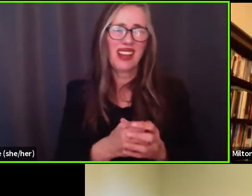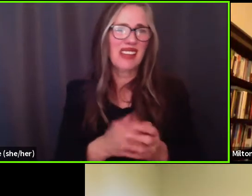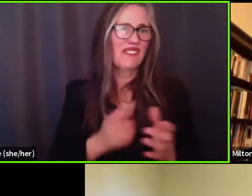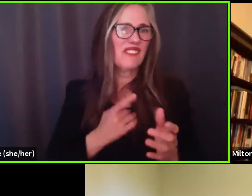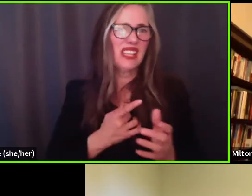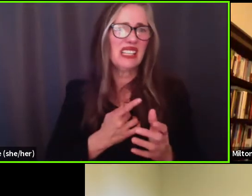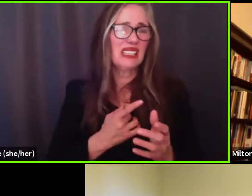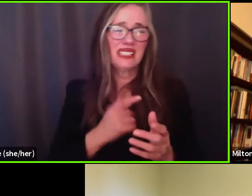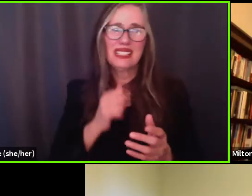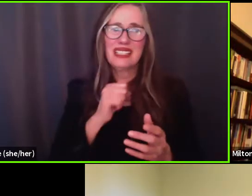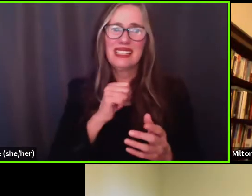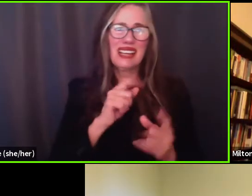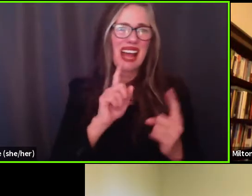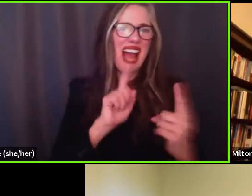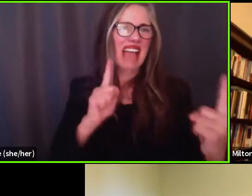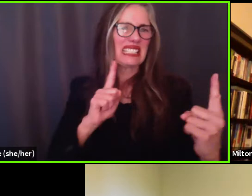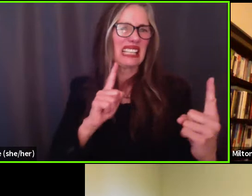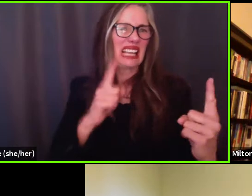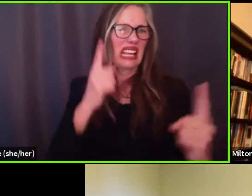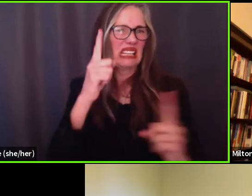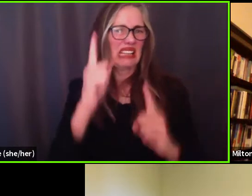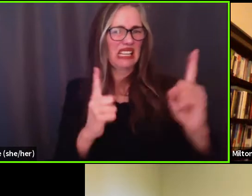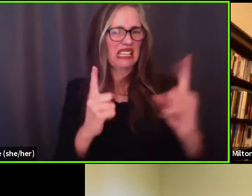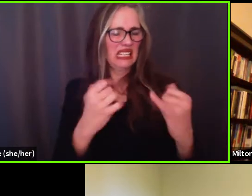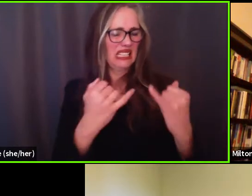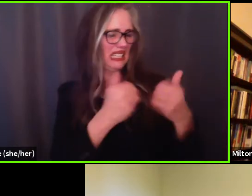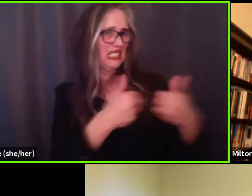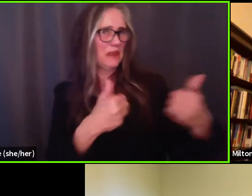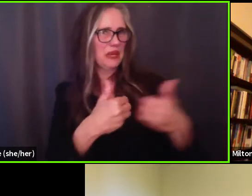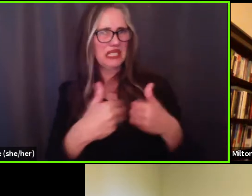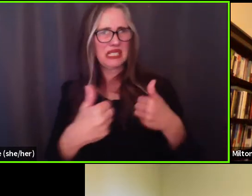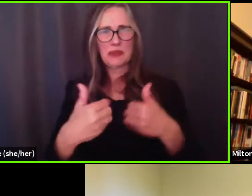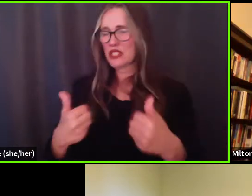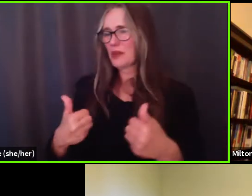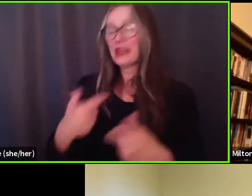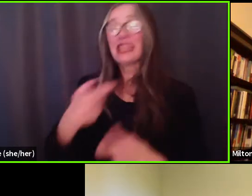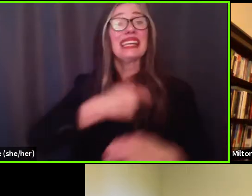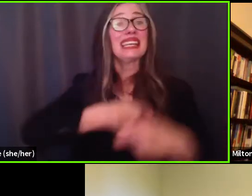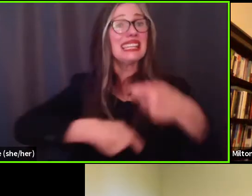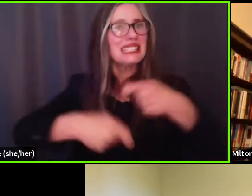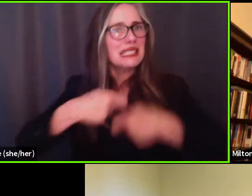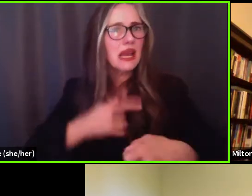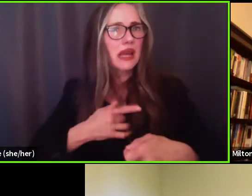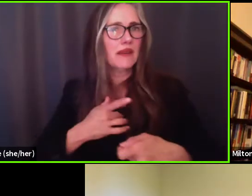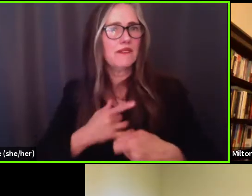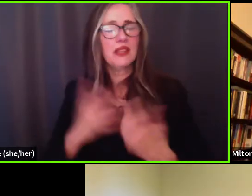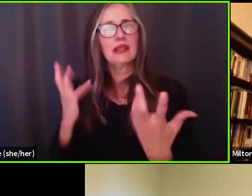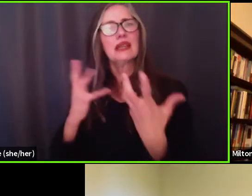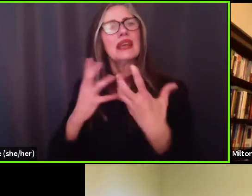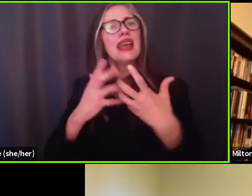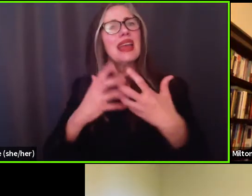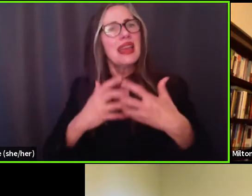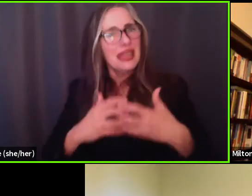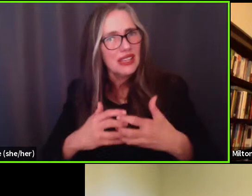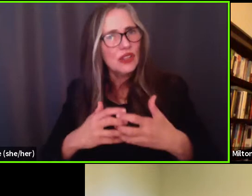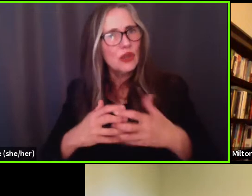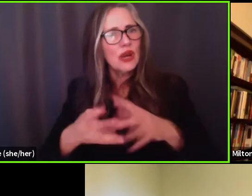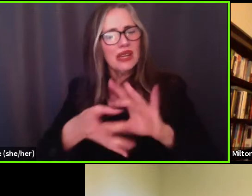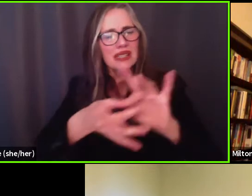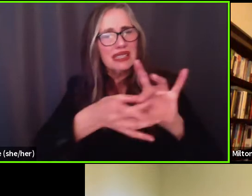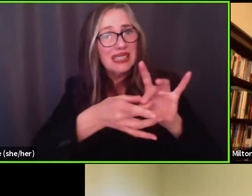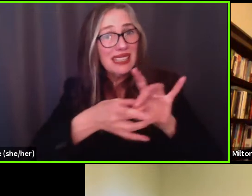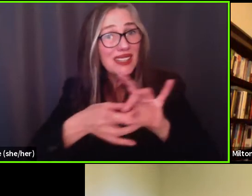than interconnected and intertwined and so i think learning our way into a new way of understanding the relationship between these